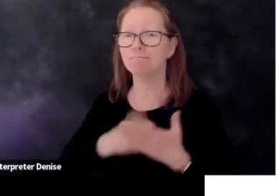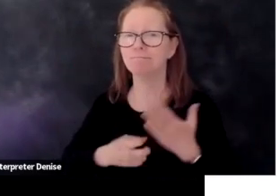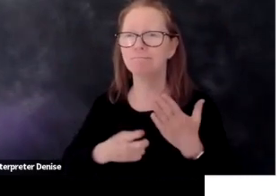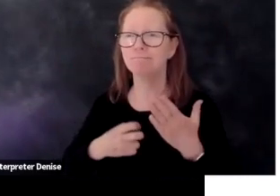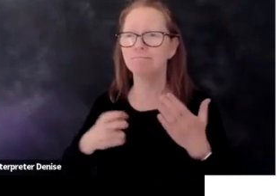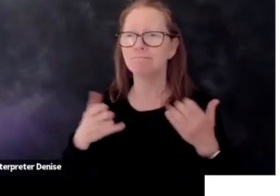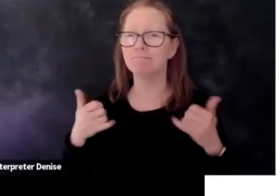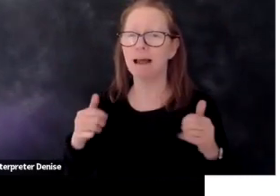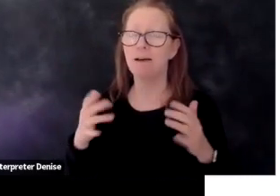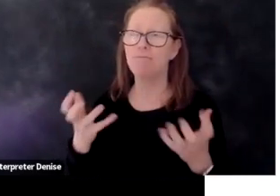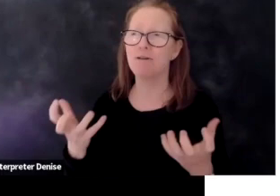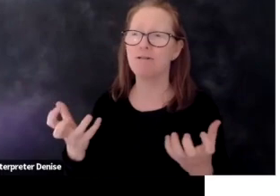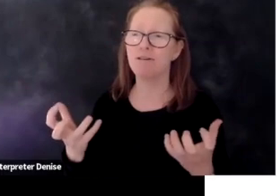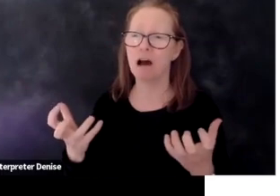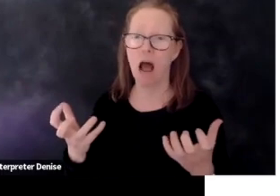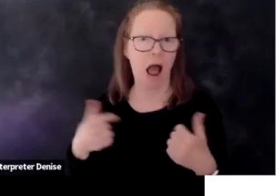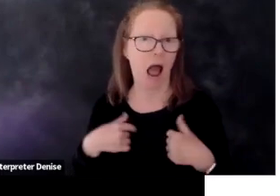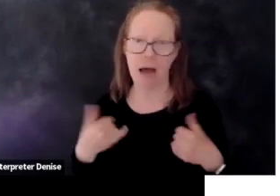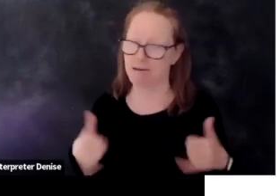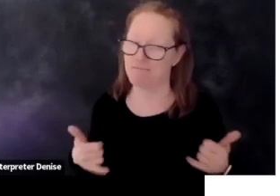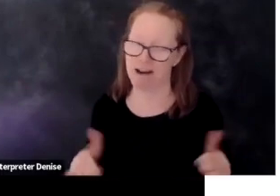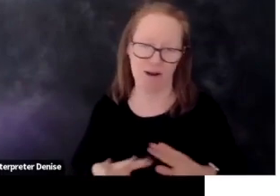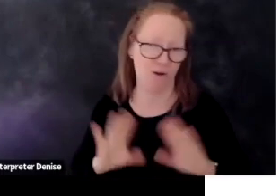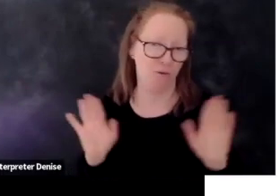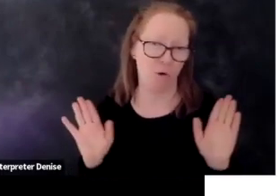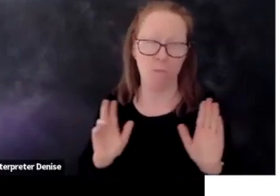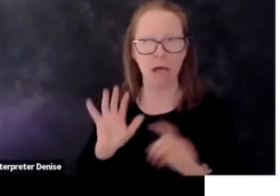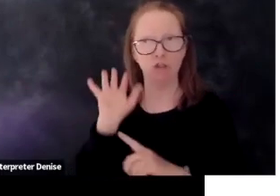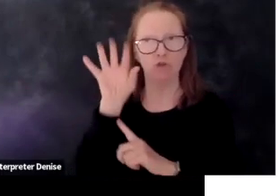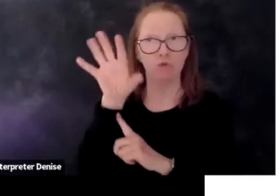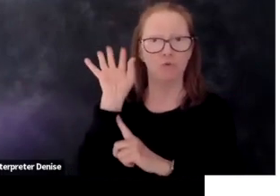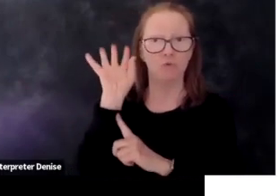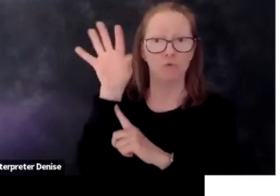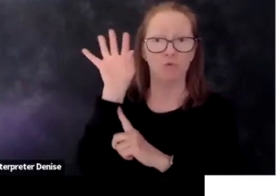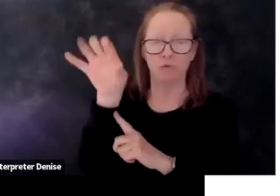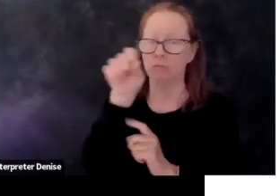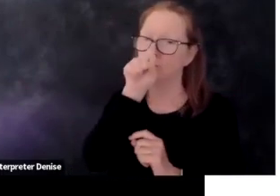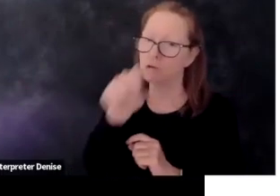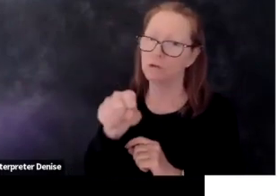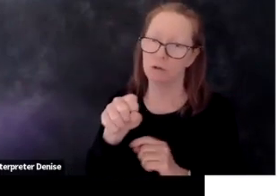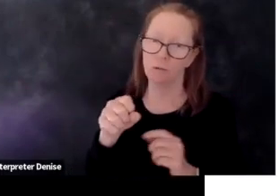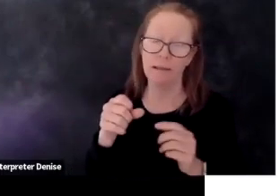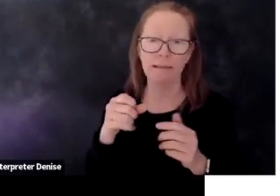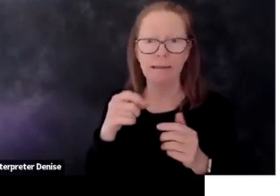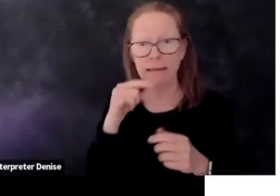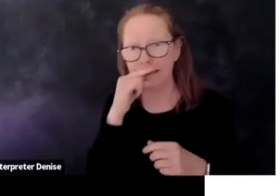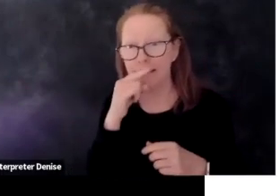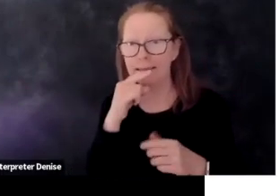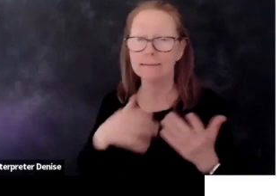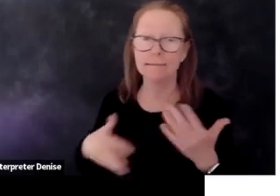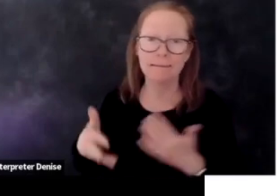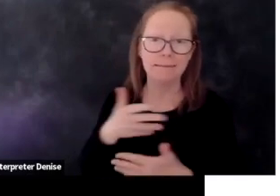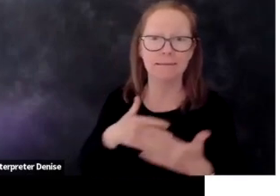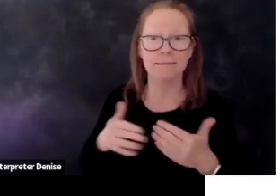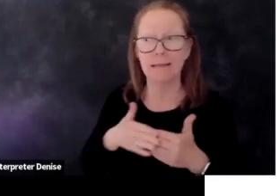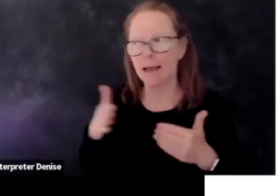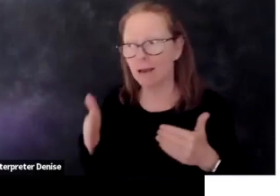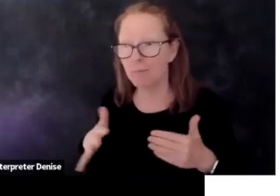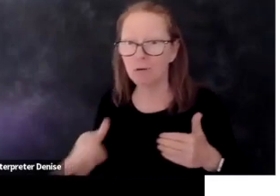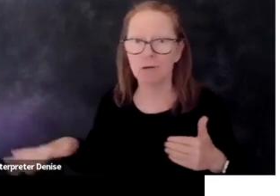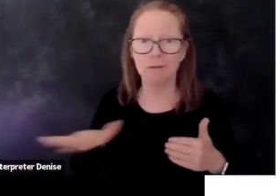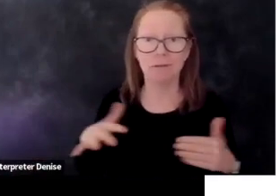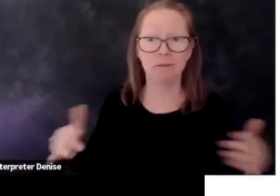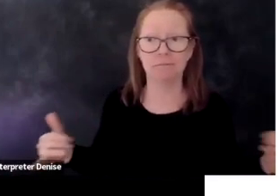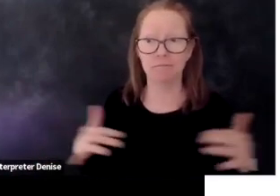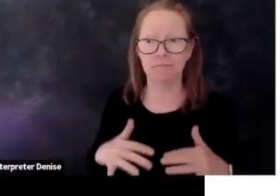play anymore, but I love to shoot. And I love to shoot with my kids and my neighbors. So it gives me a place to go shoot. So again, it would be